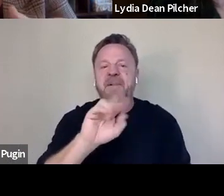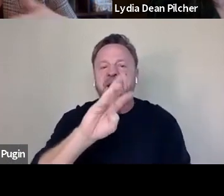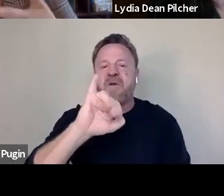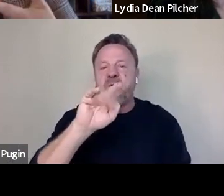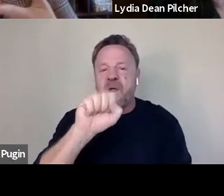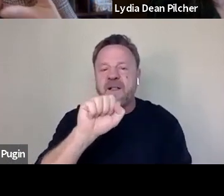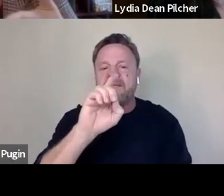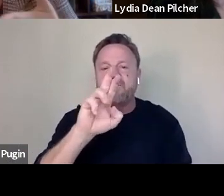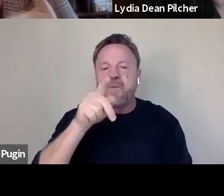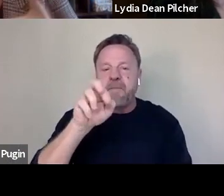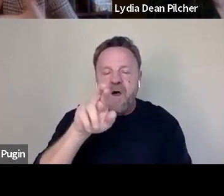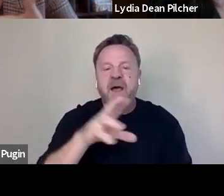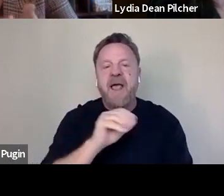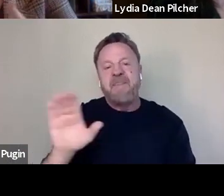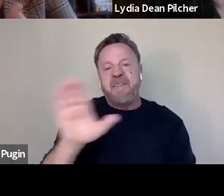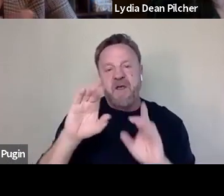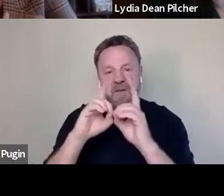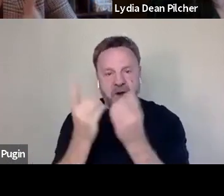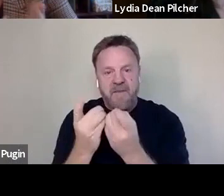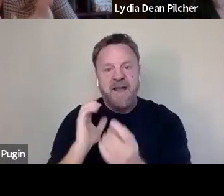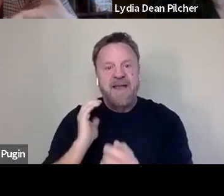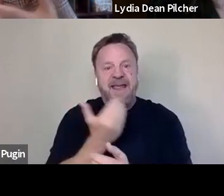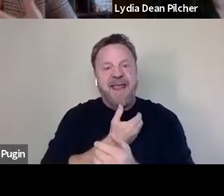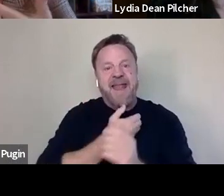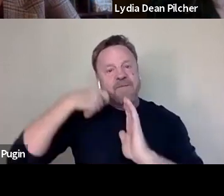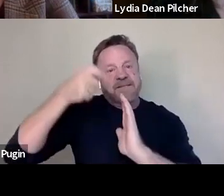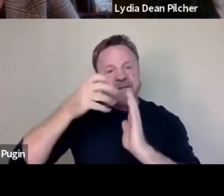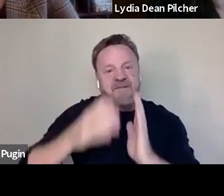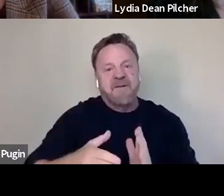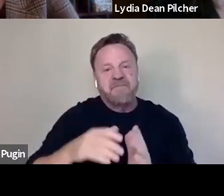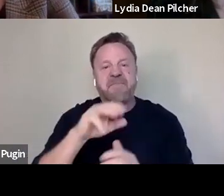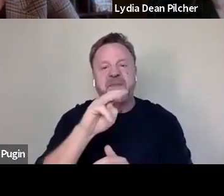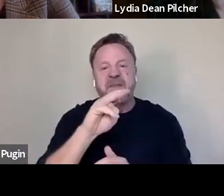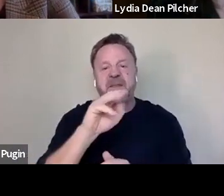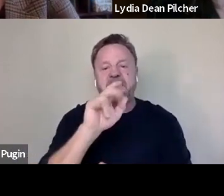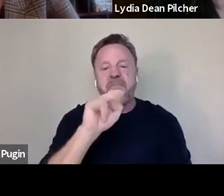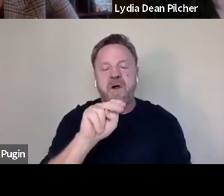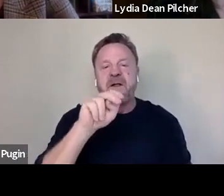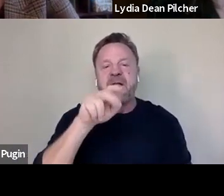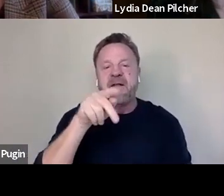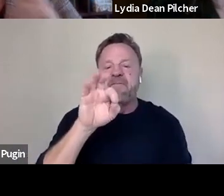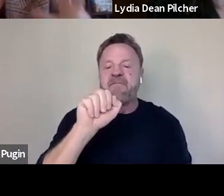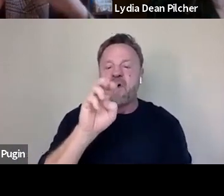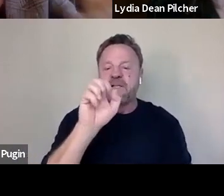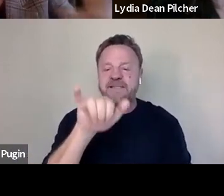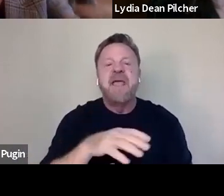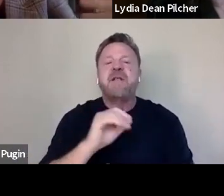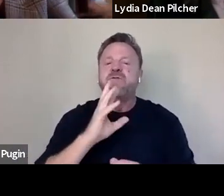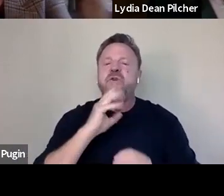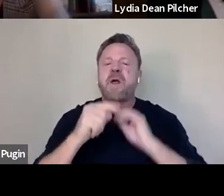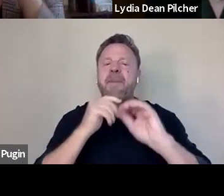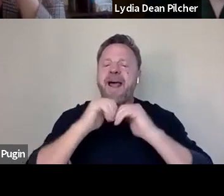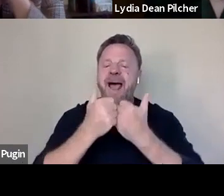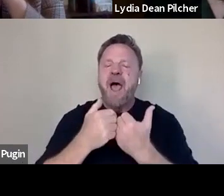their department, and our cinematographer, Mathieu Planfosse, and really talk about, how are we